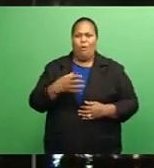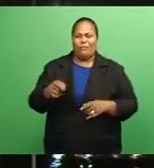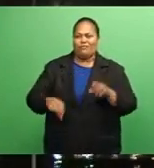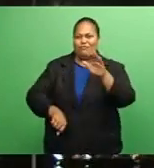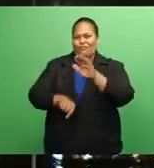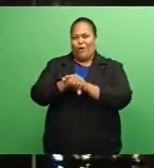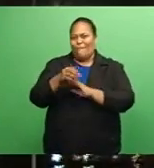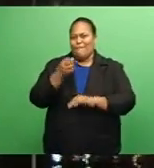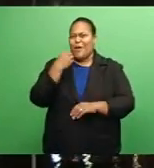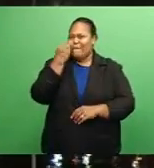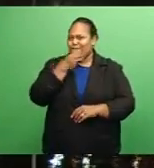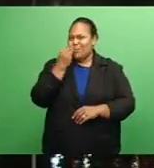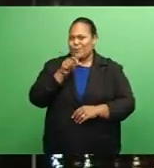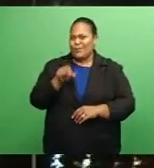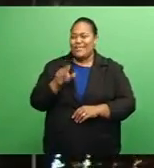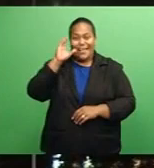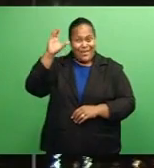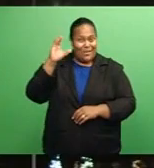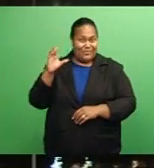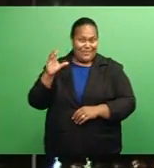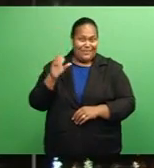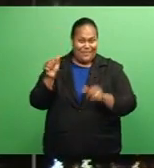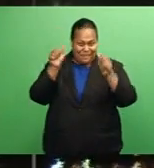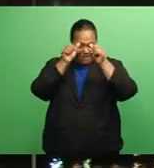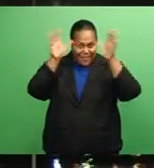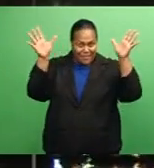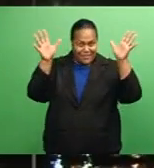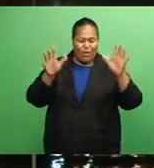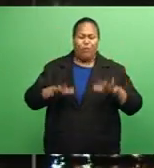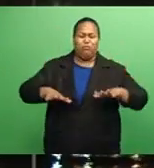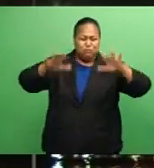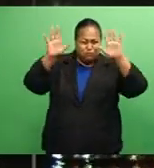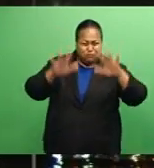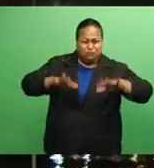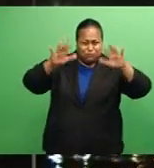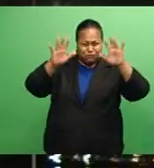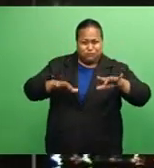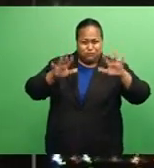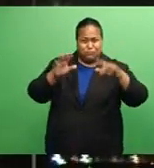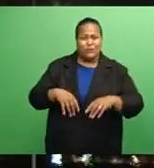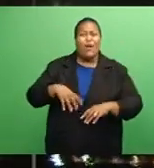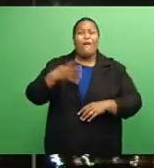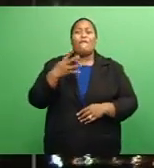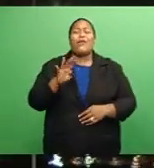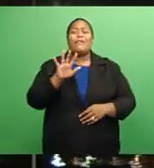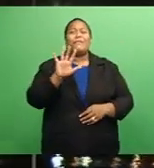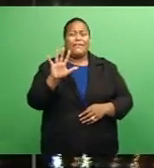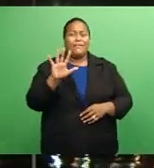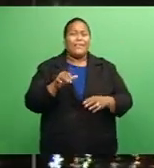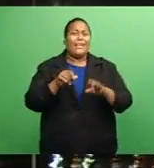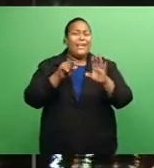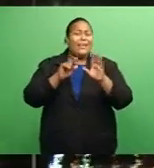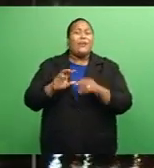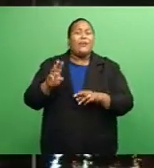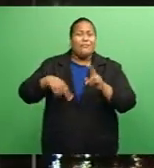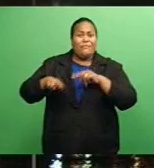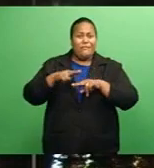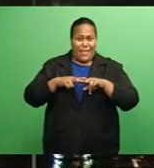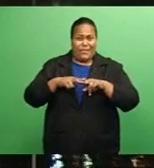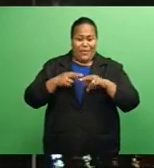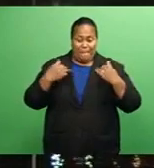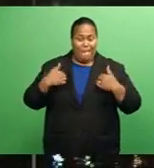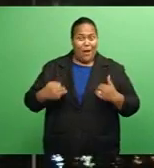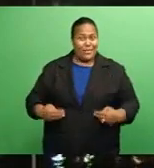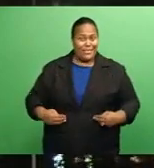events in the country. While there was a heavy downpour in the capital during the 45th Fiji Bitter Mara Sevens,